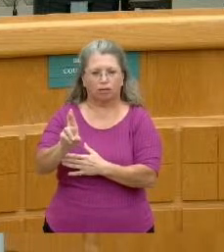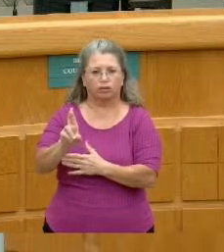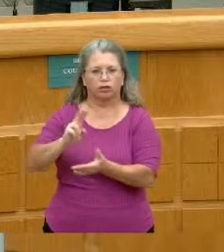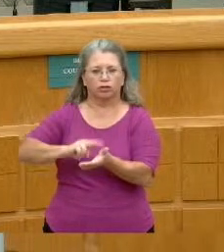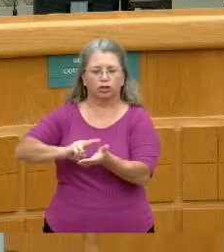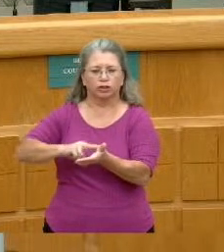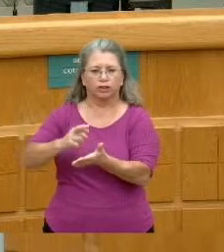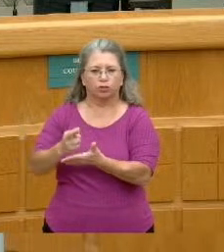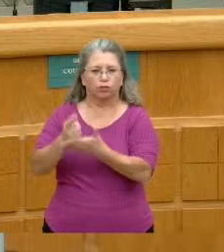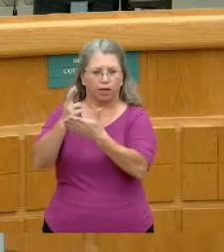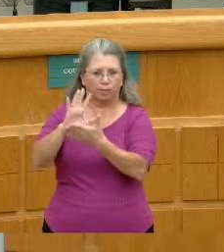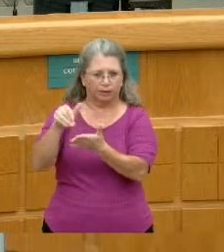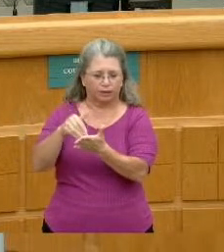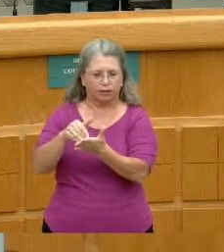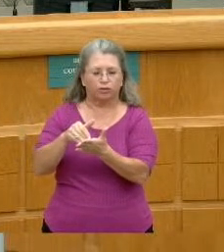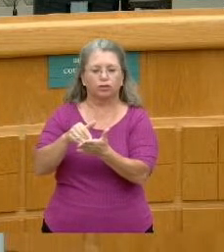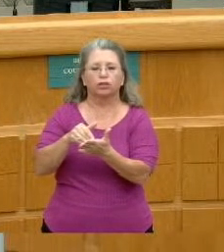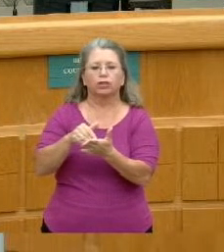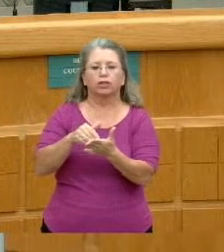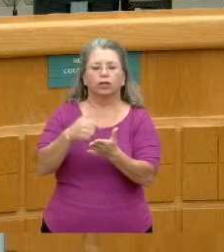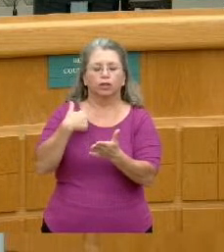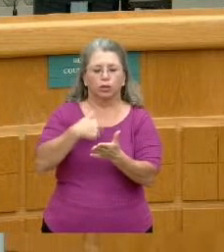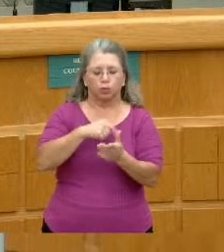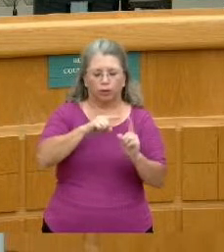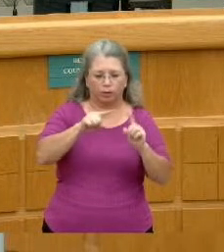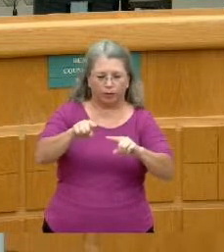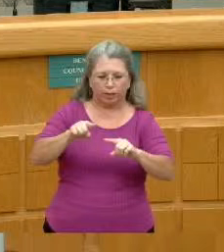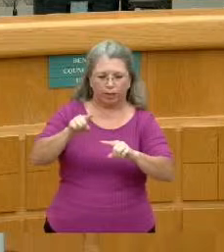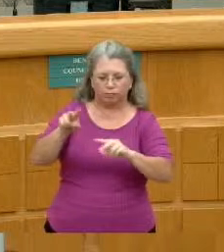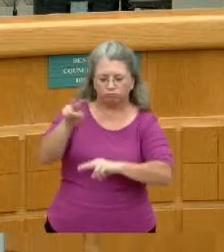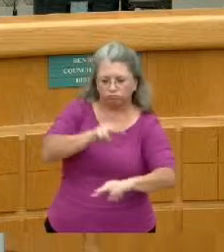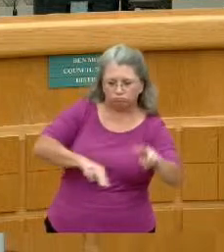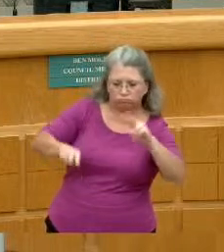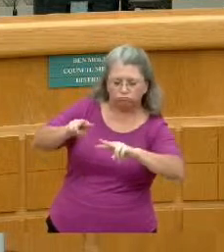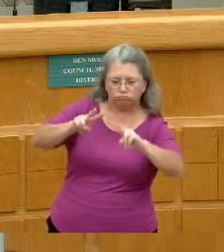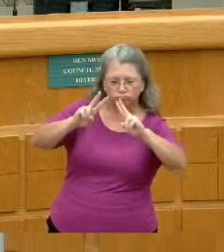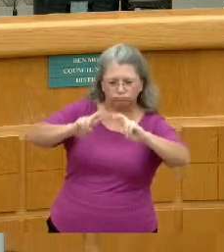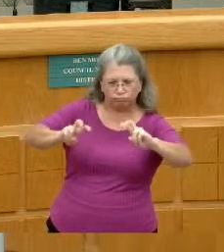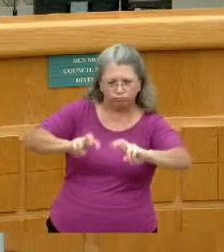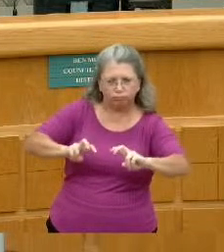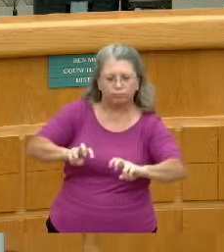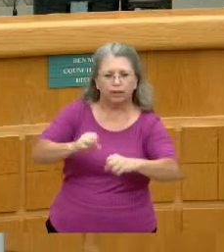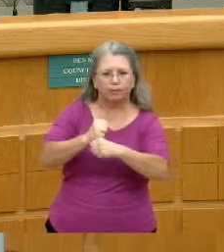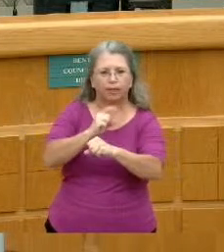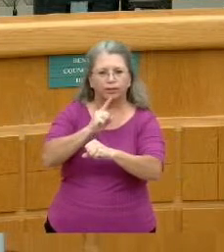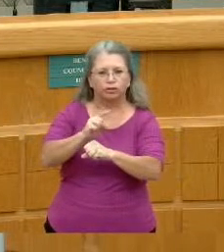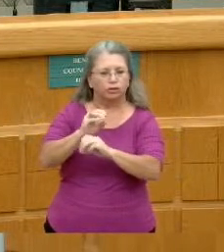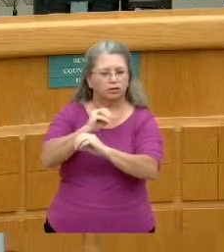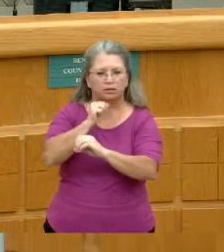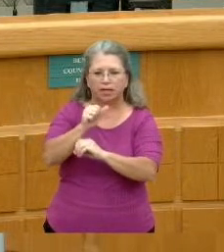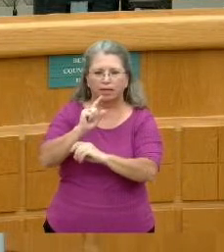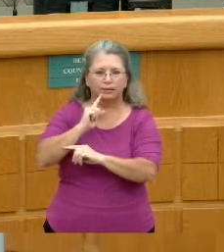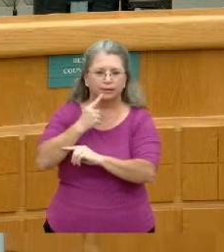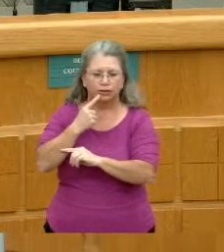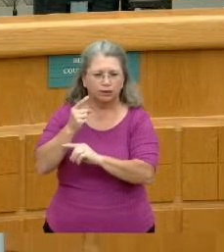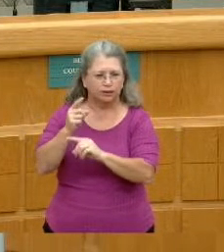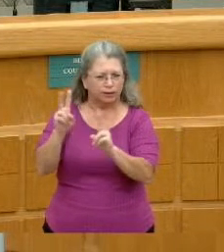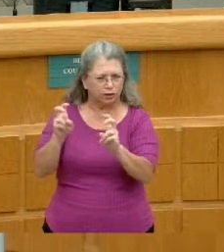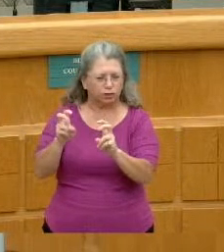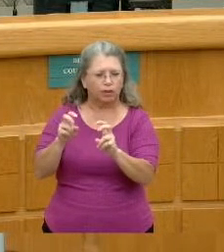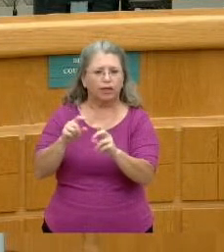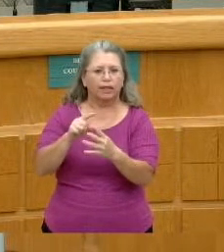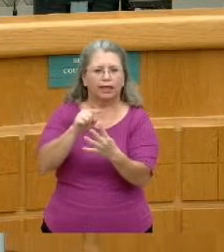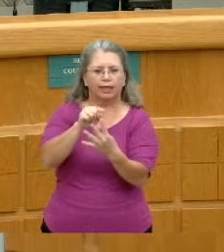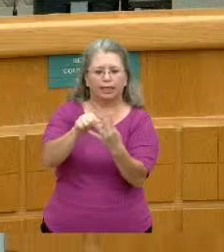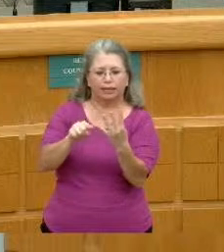and Rehab Center. While we went there to investigate and make sure there wasn't a significant issue, each of those 4